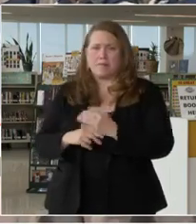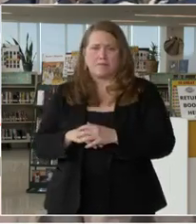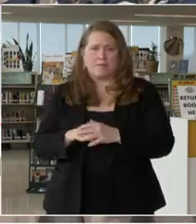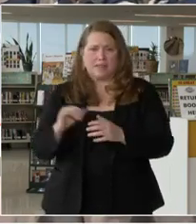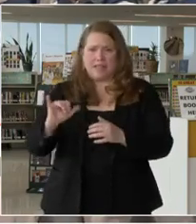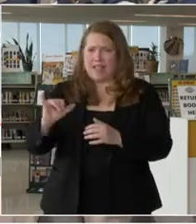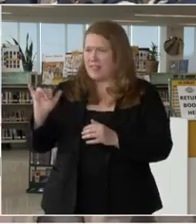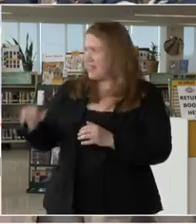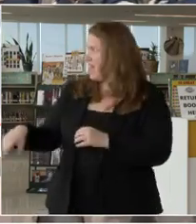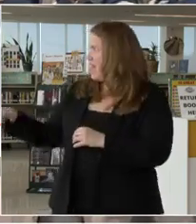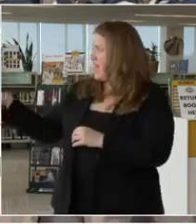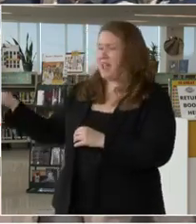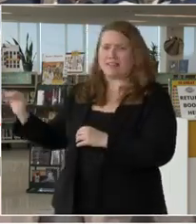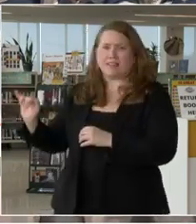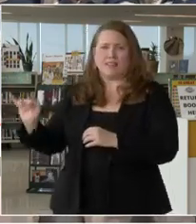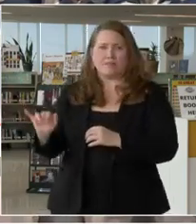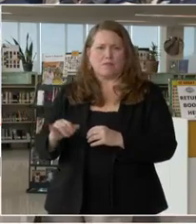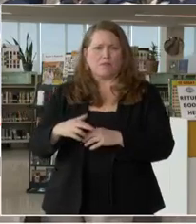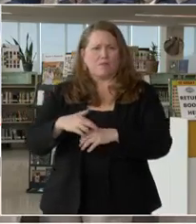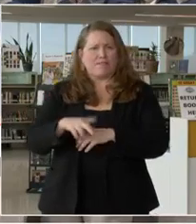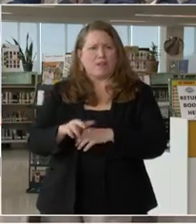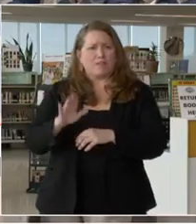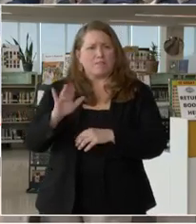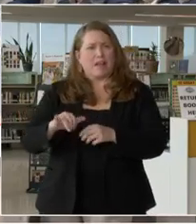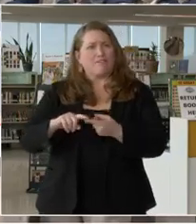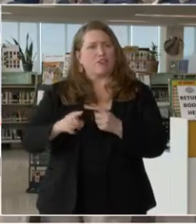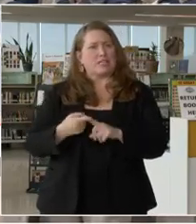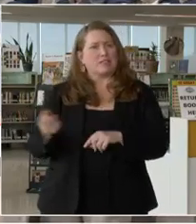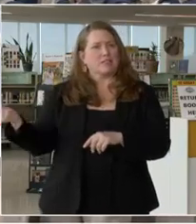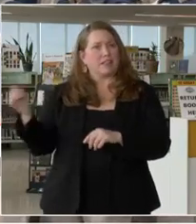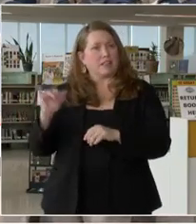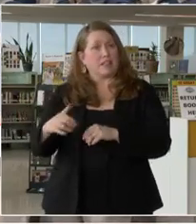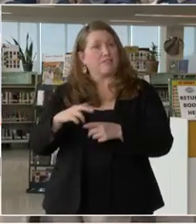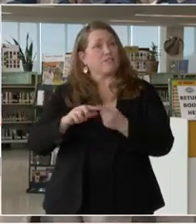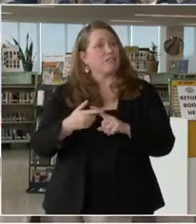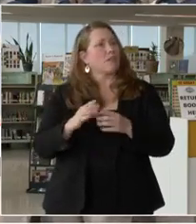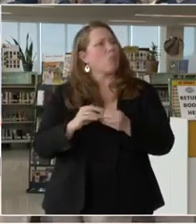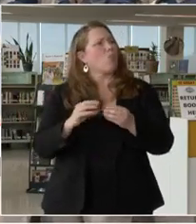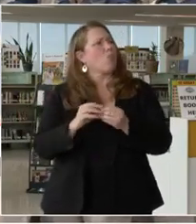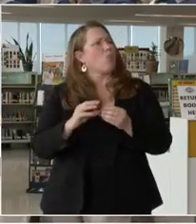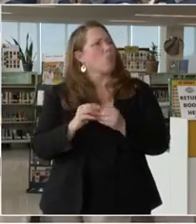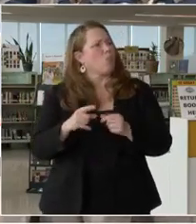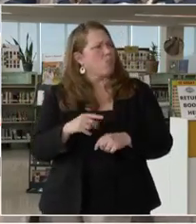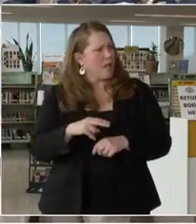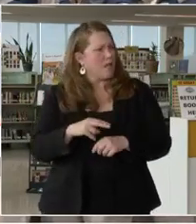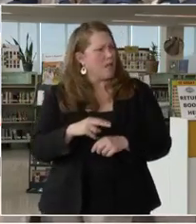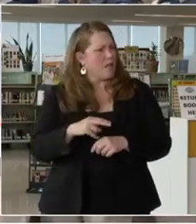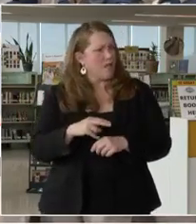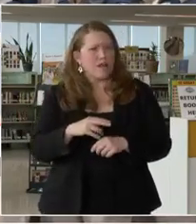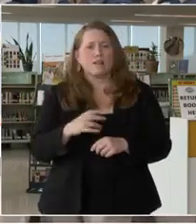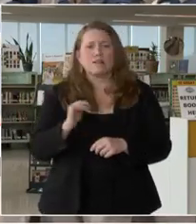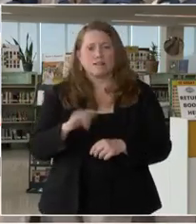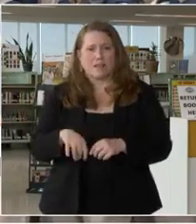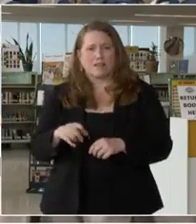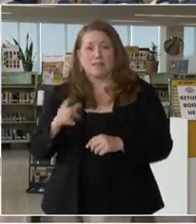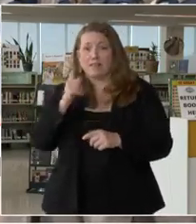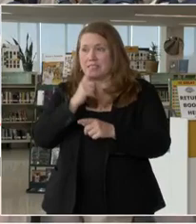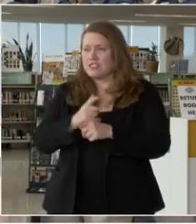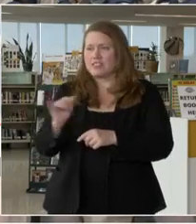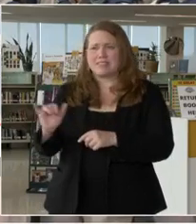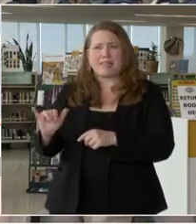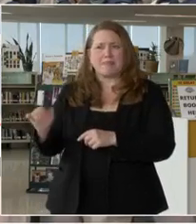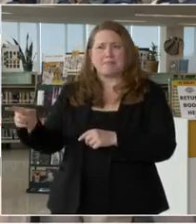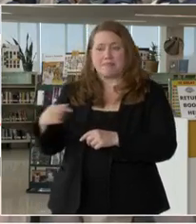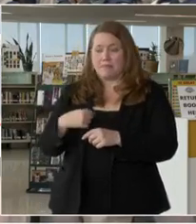way of referral. And I think that as people, and so did my sister, and so did a lot of other people that I know. You know, when